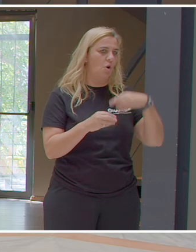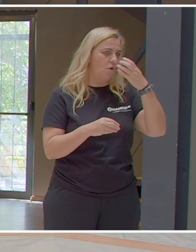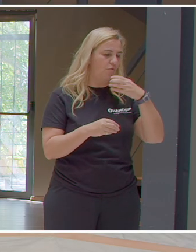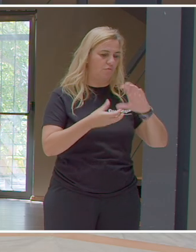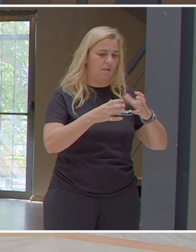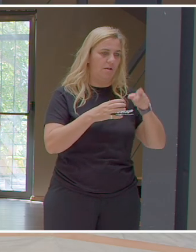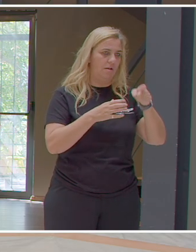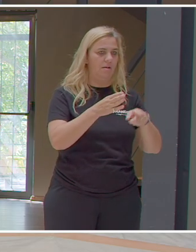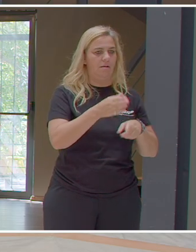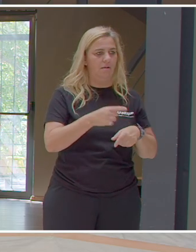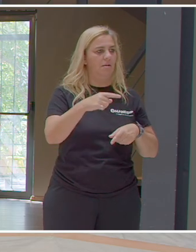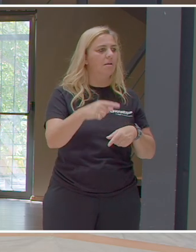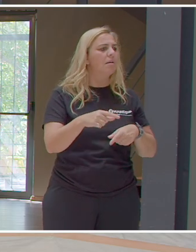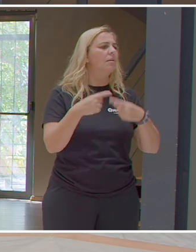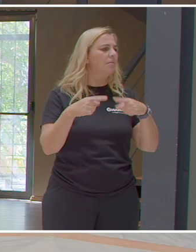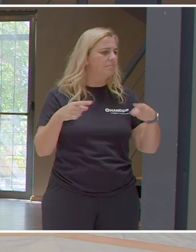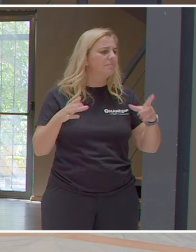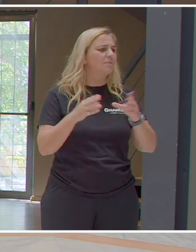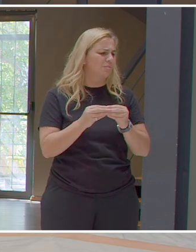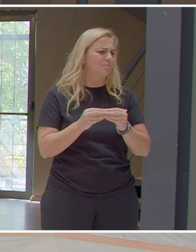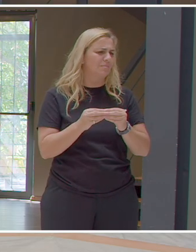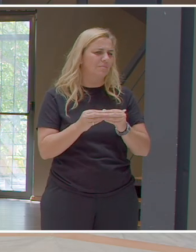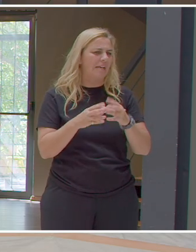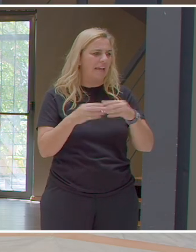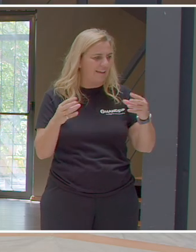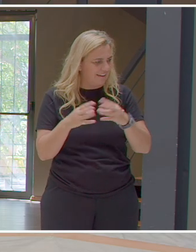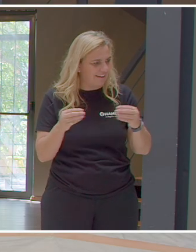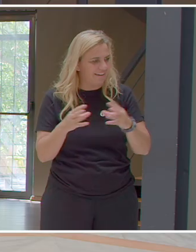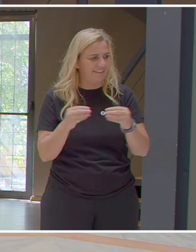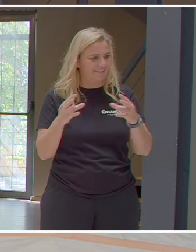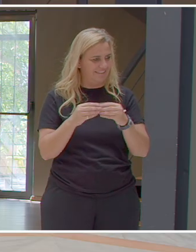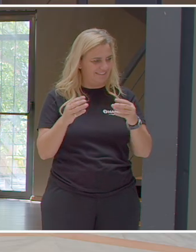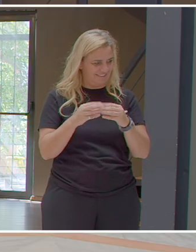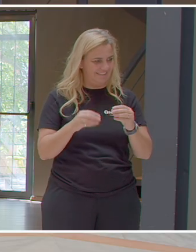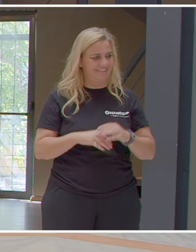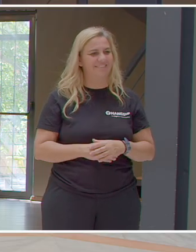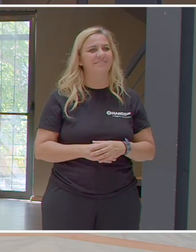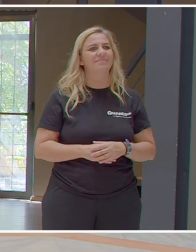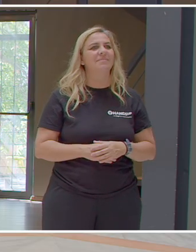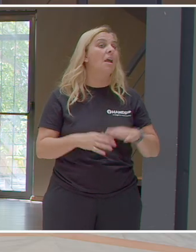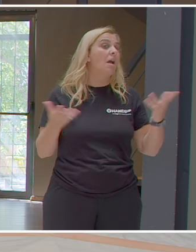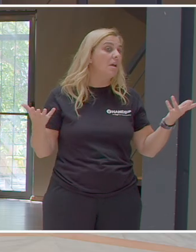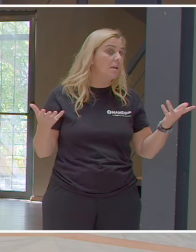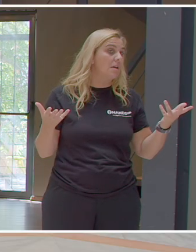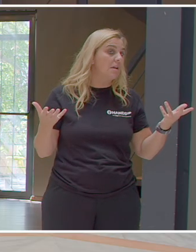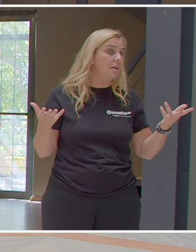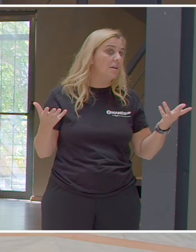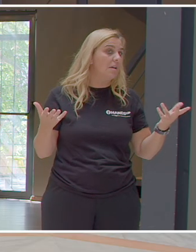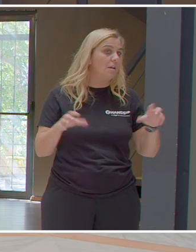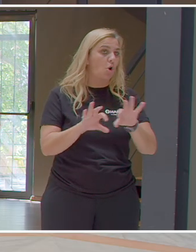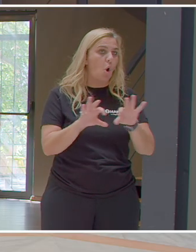and a quarter legumes, a quarter whole grains, and plus you can add some nuts or pumpkin seeds,